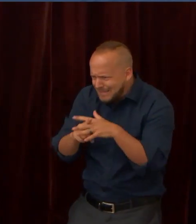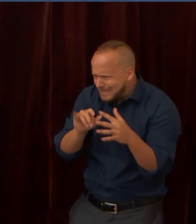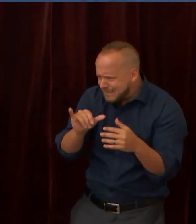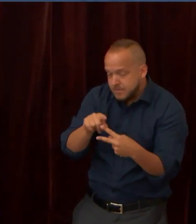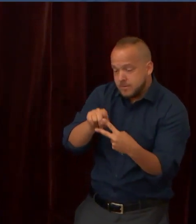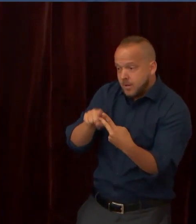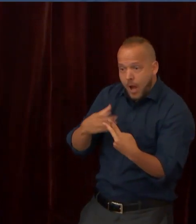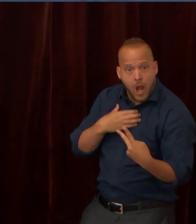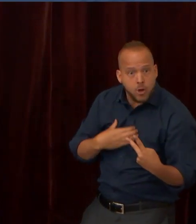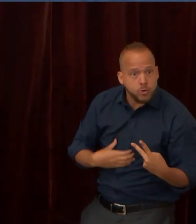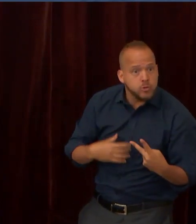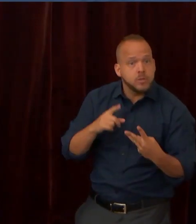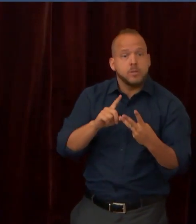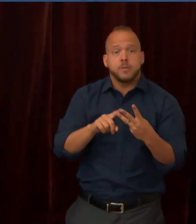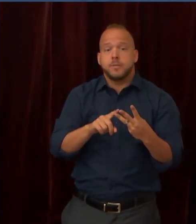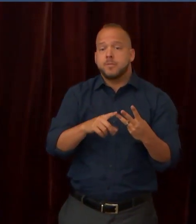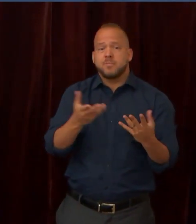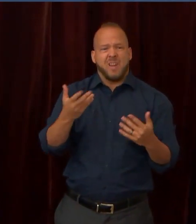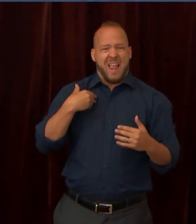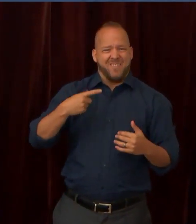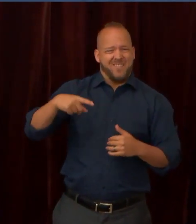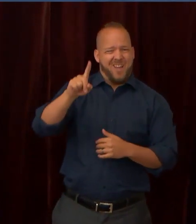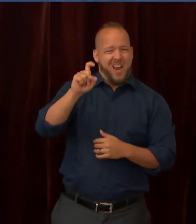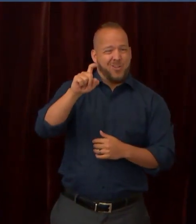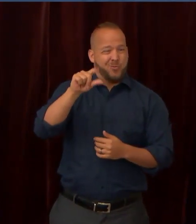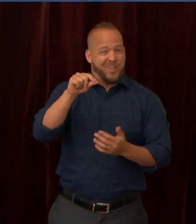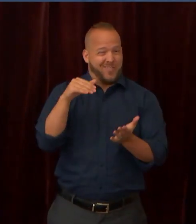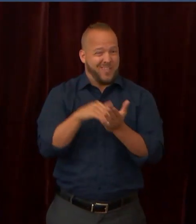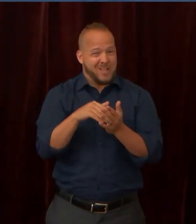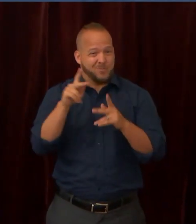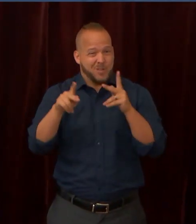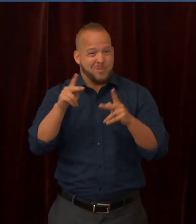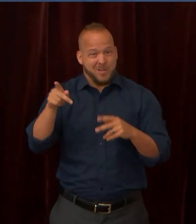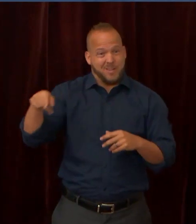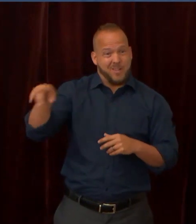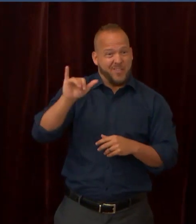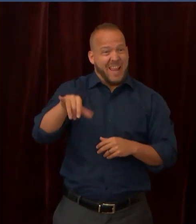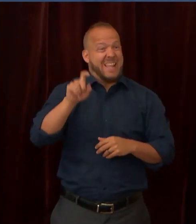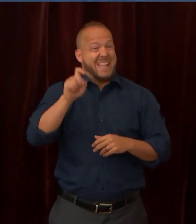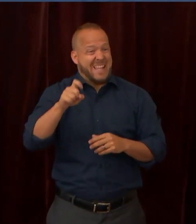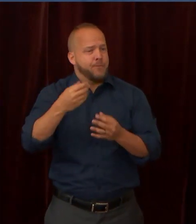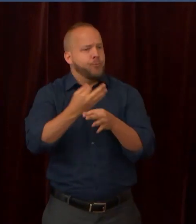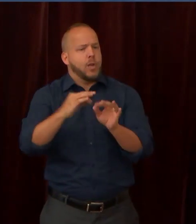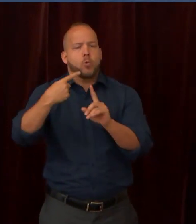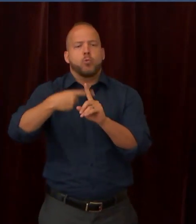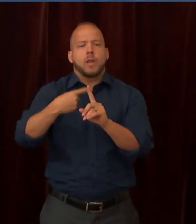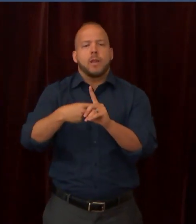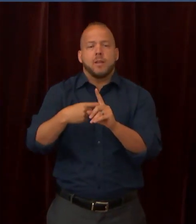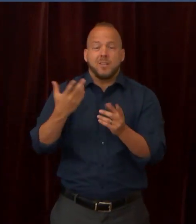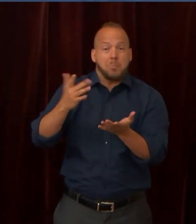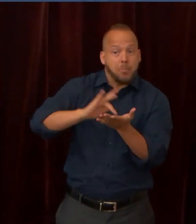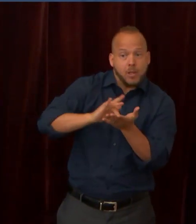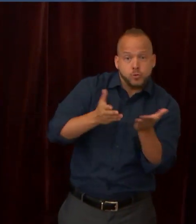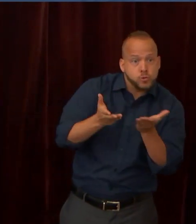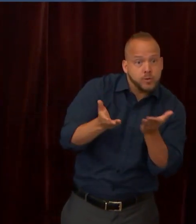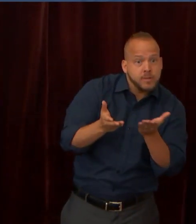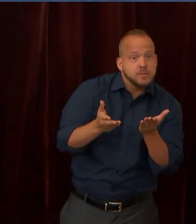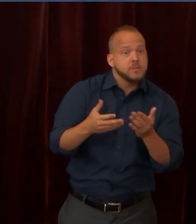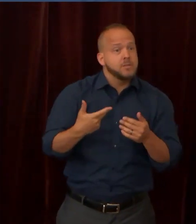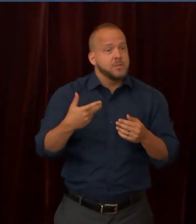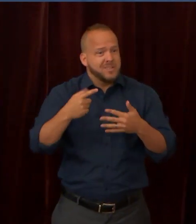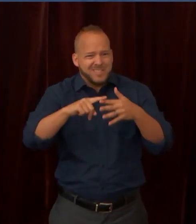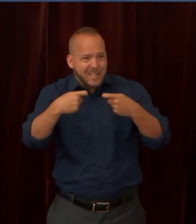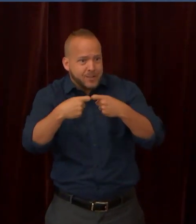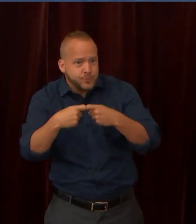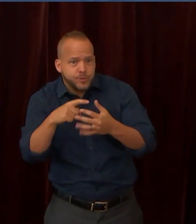and utility help, free virtual medical services, and more. And we will continue to do that. We stand ready and committed